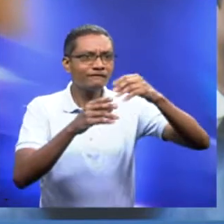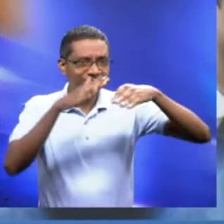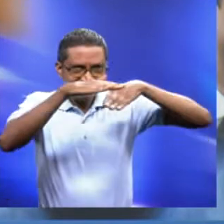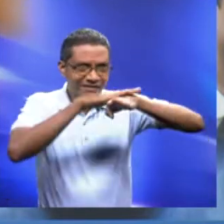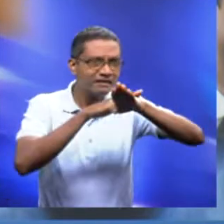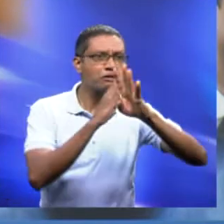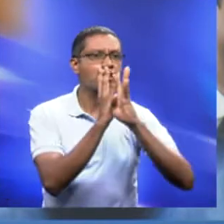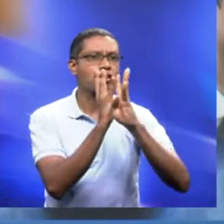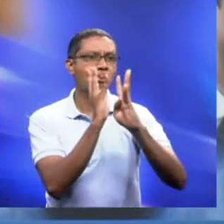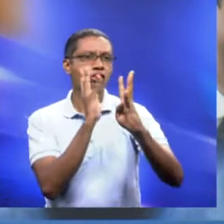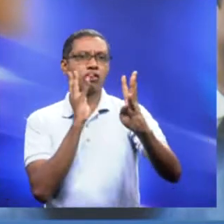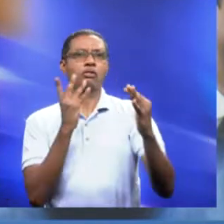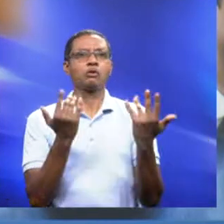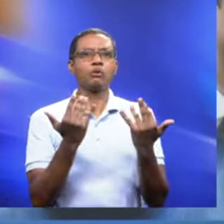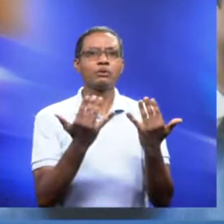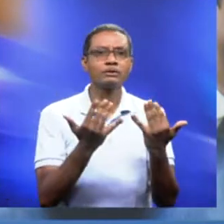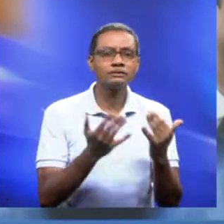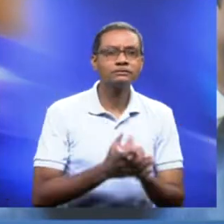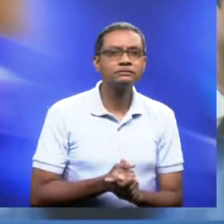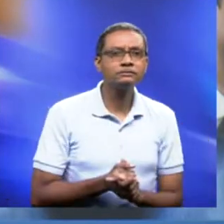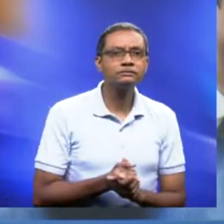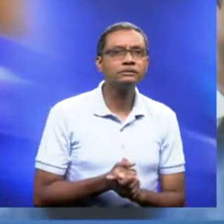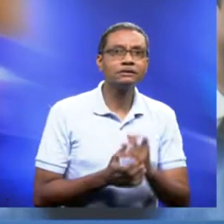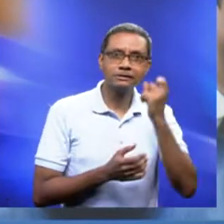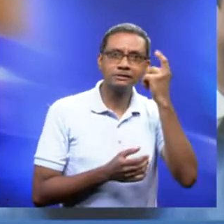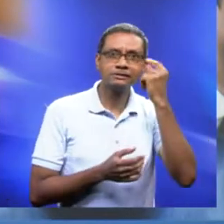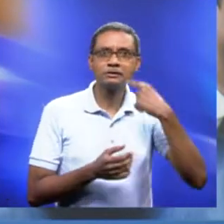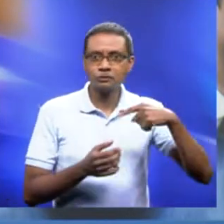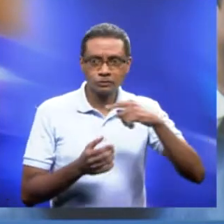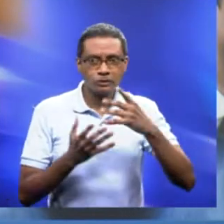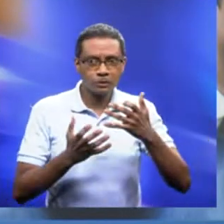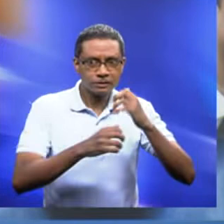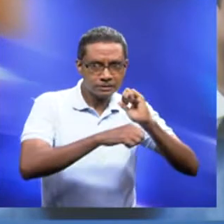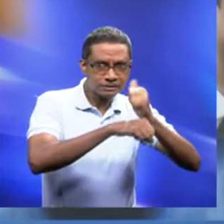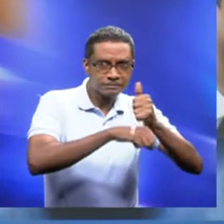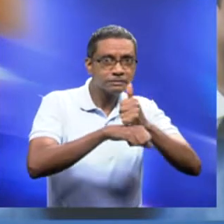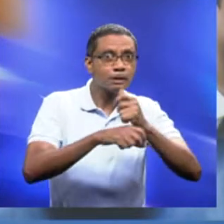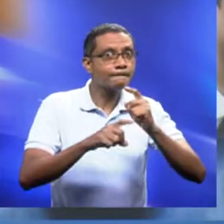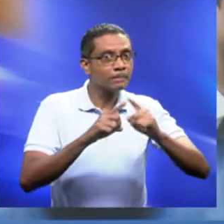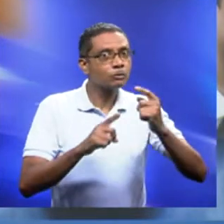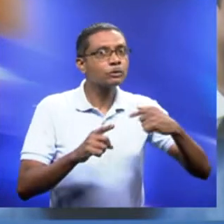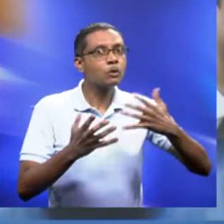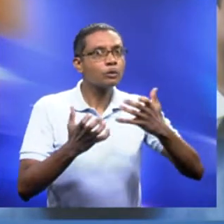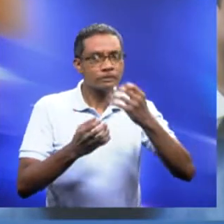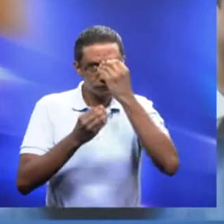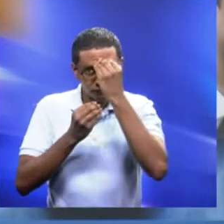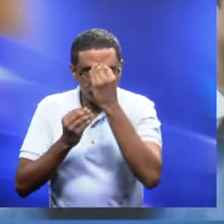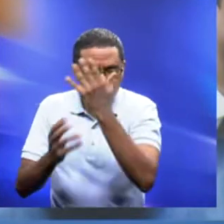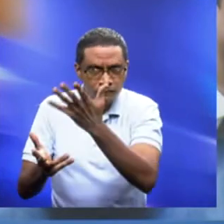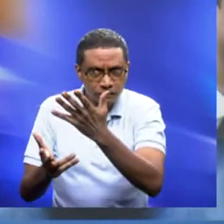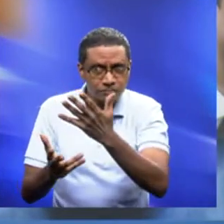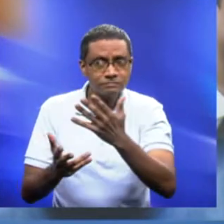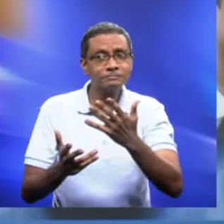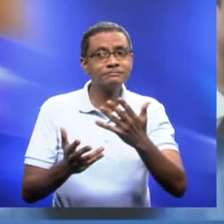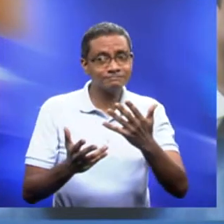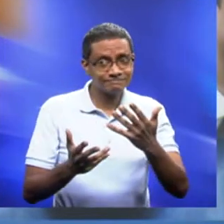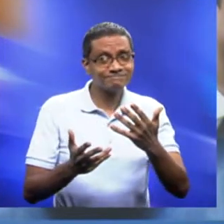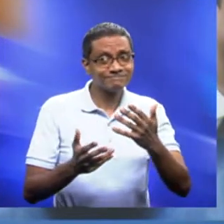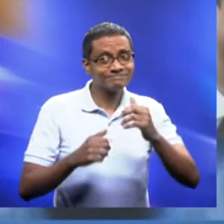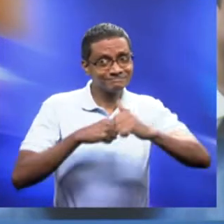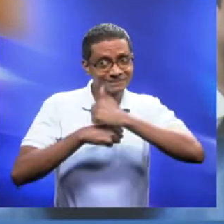online, of course. And with that, we introduce certain vulnerabilities. In any system, there are